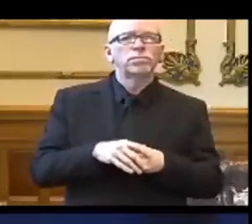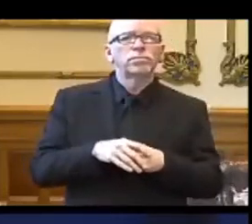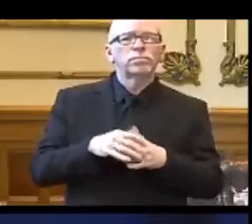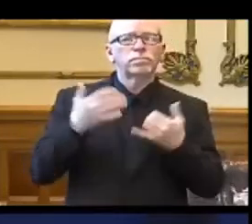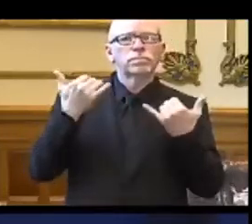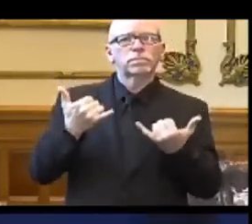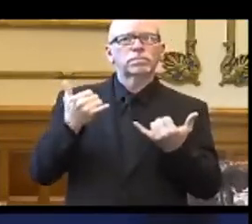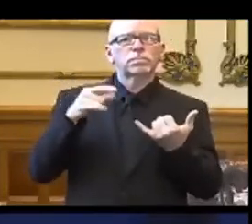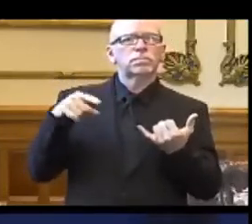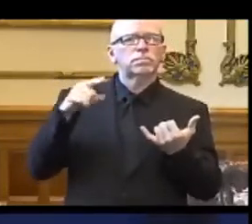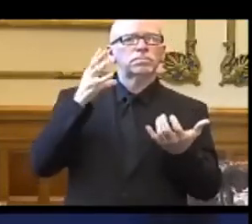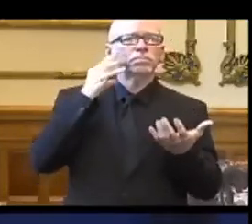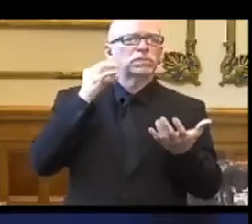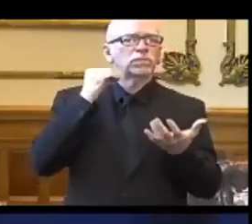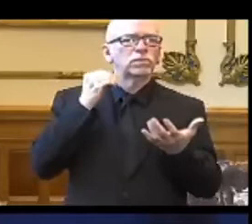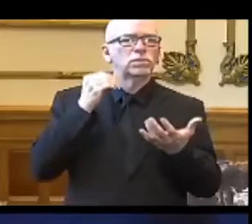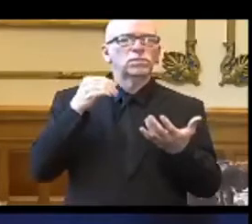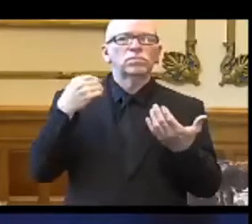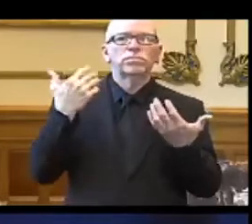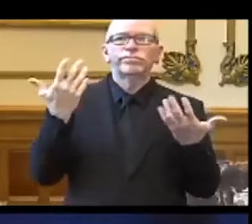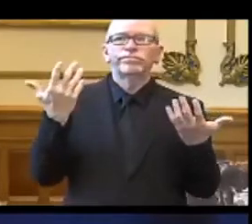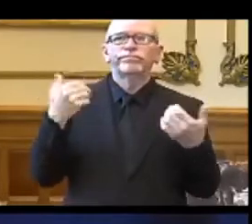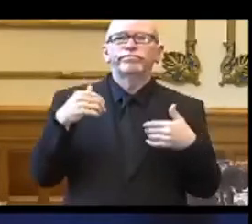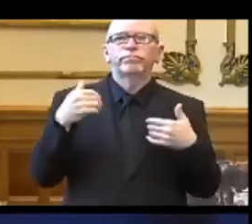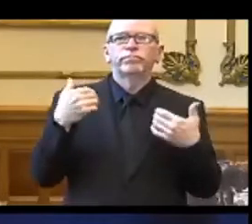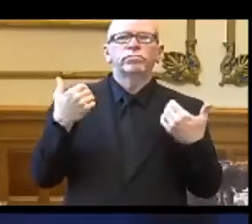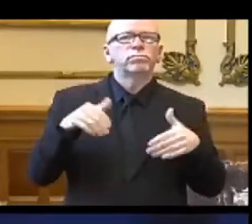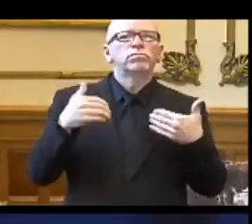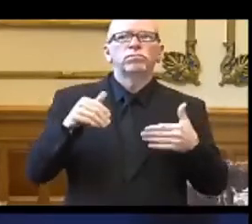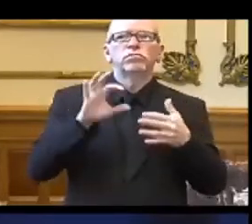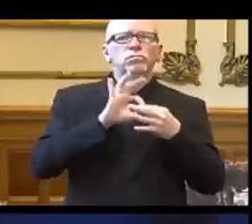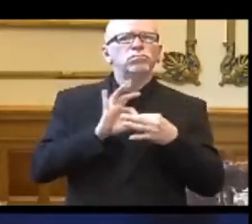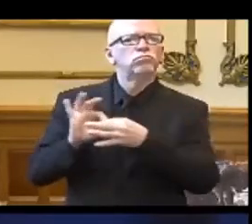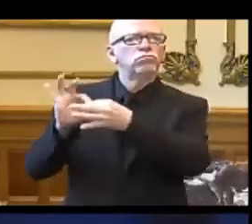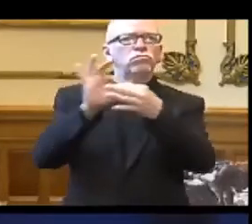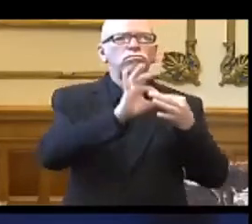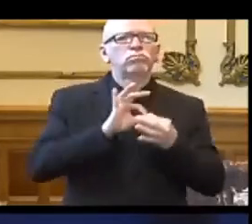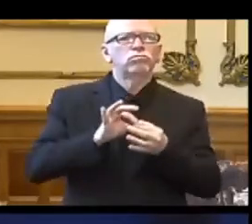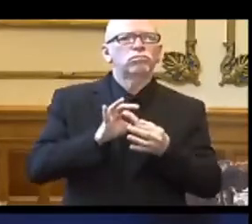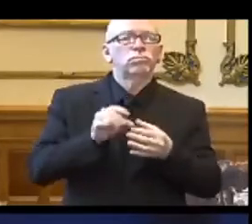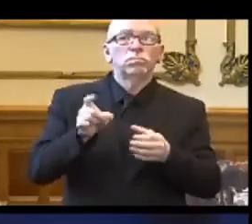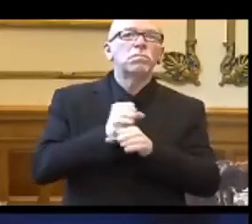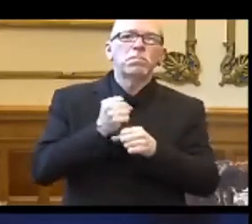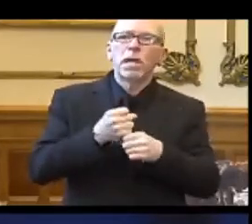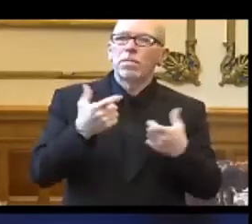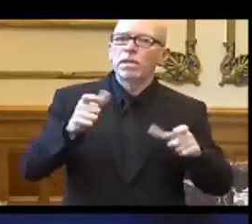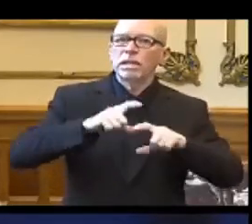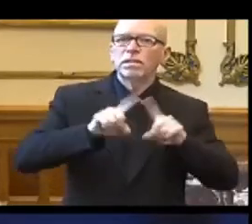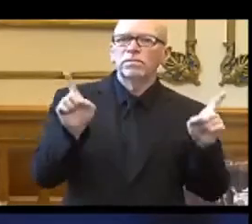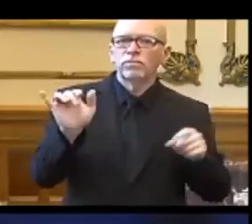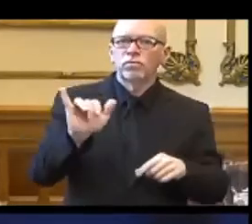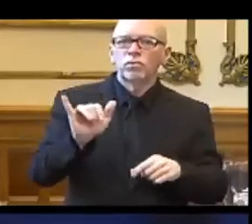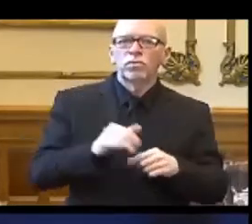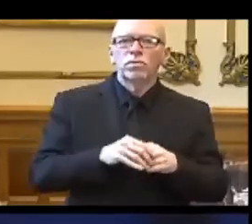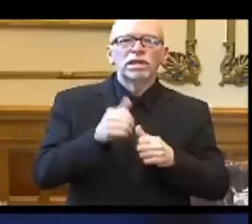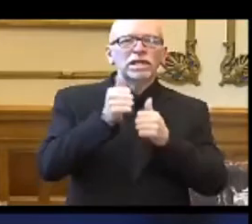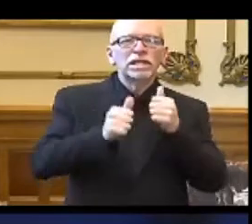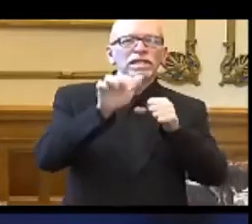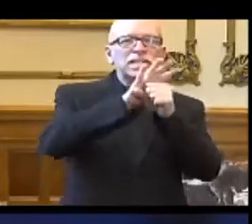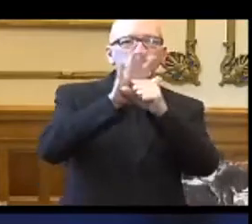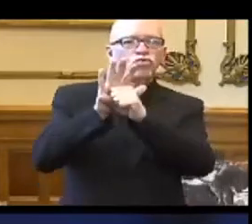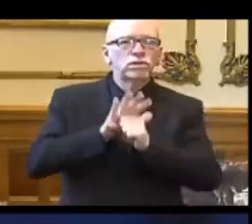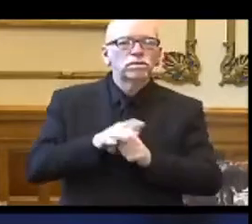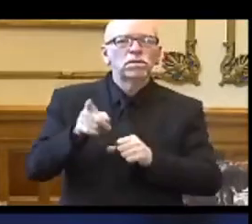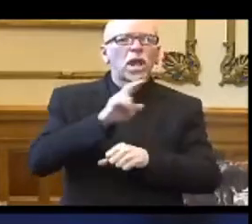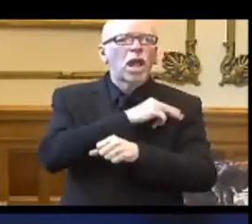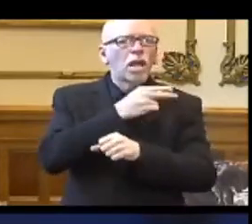experienced some remarkable collaboration. And this has made a big difference, district by district by